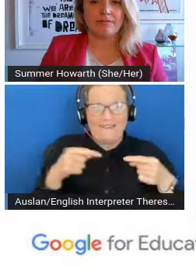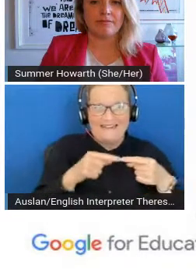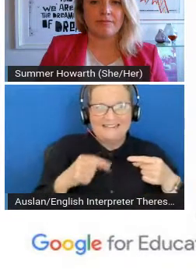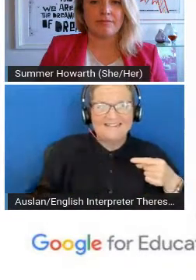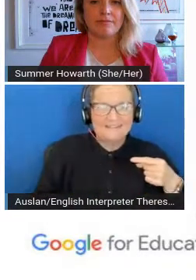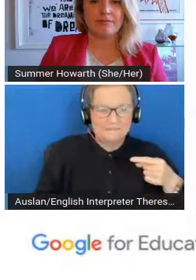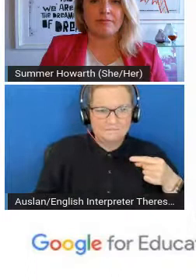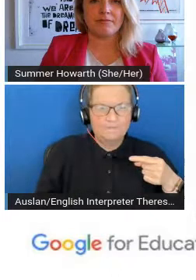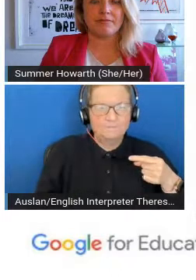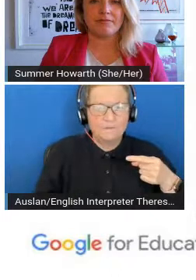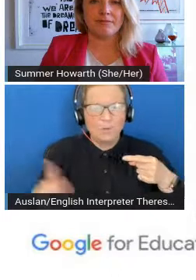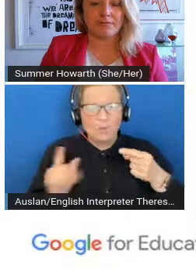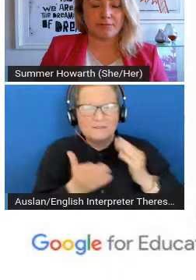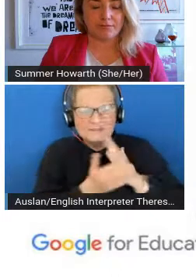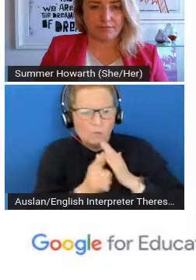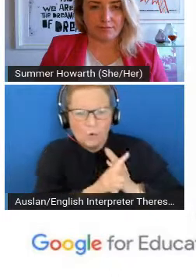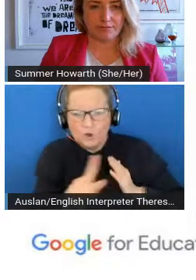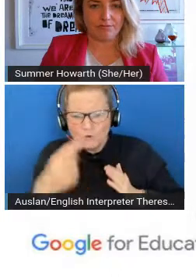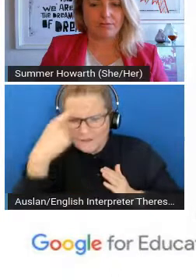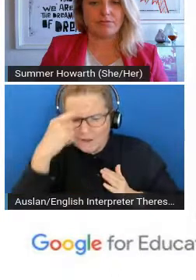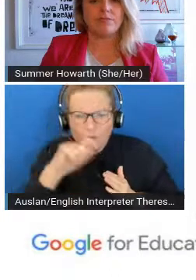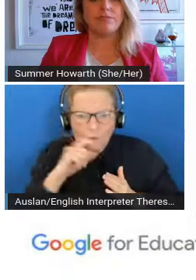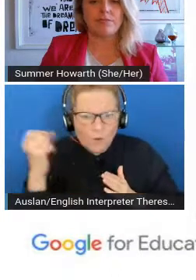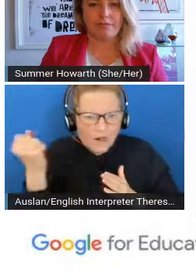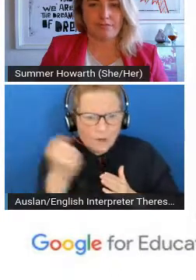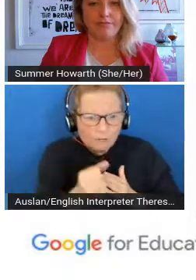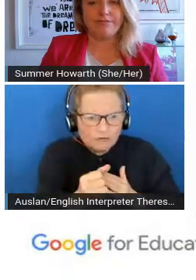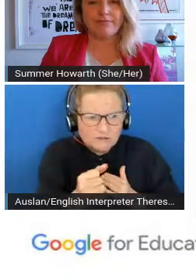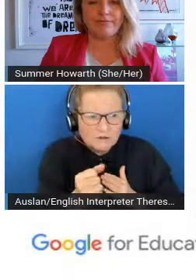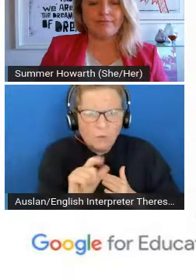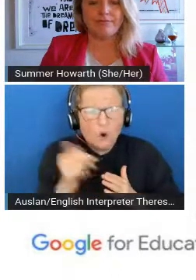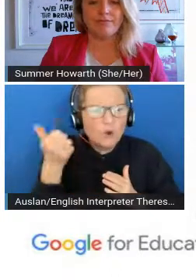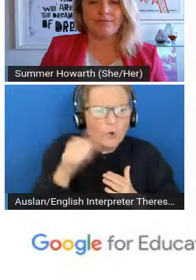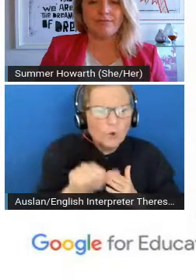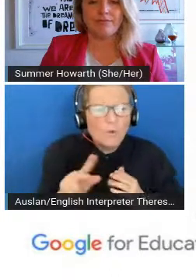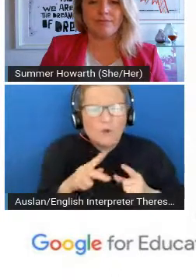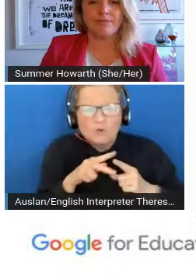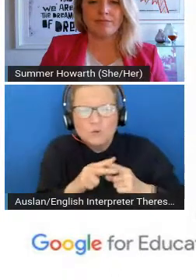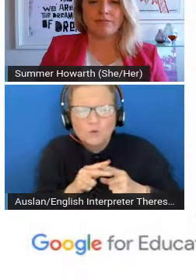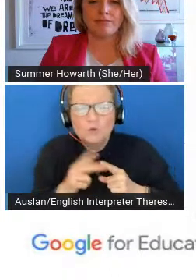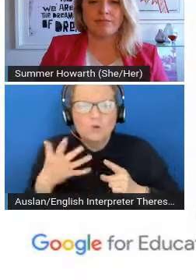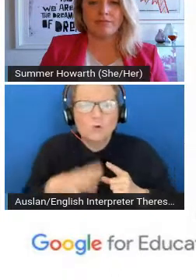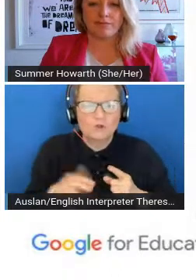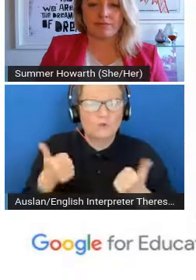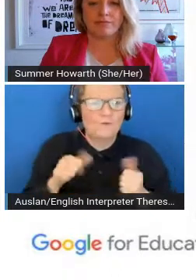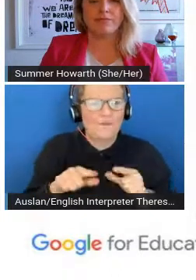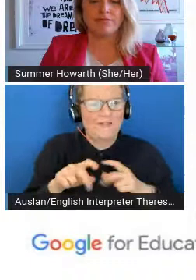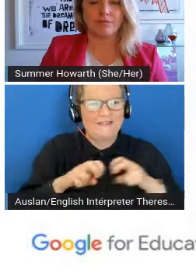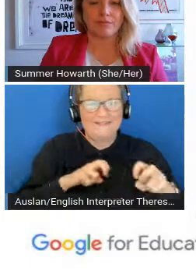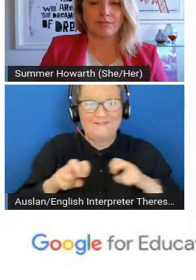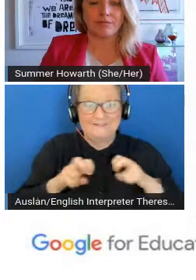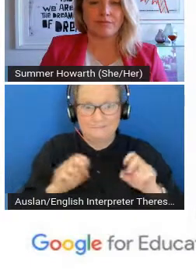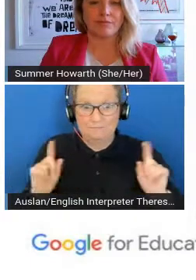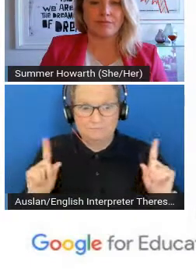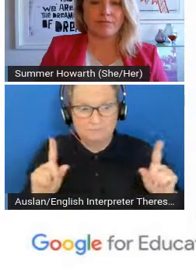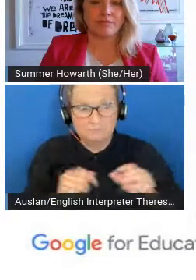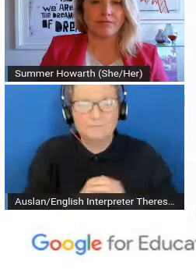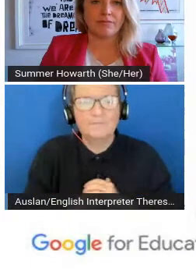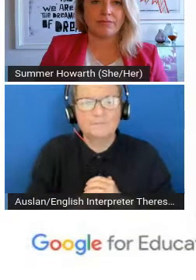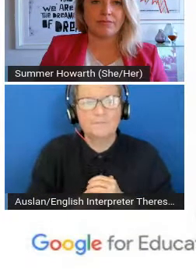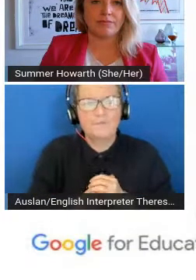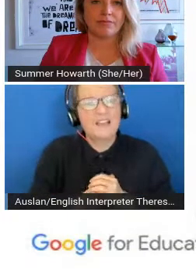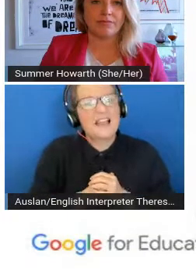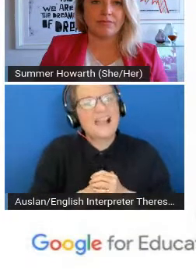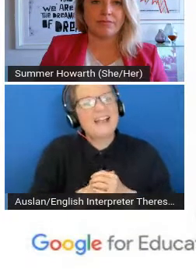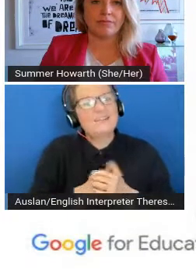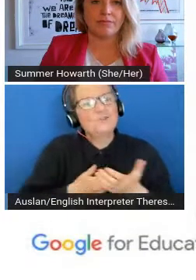What skills do you think are you going to bring to the table? Or what tools would you like to bring to the table? And the ability to have that conversation